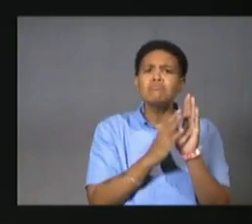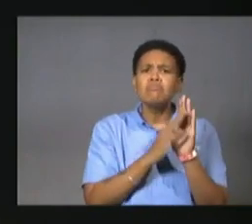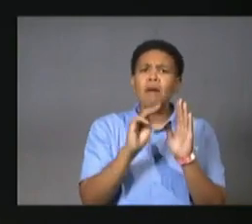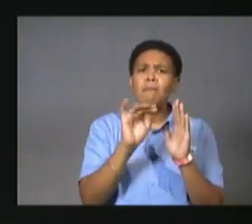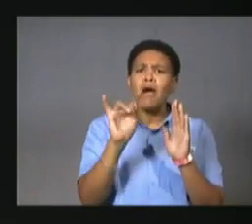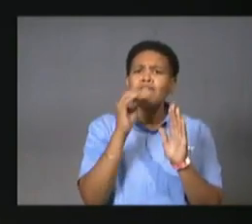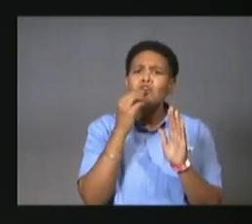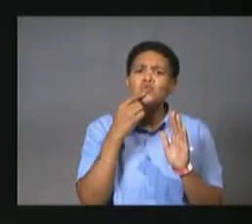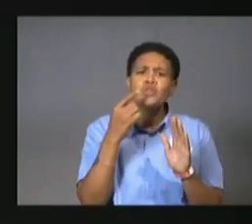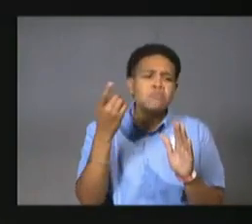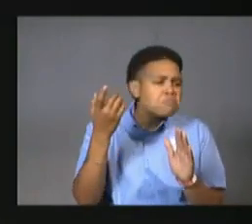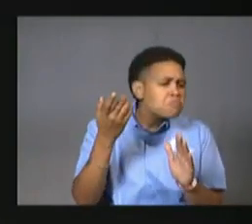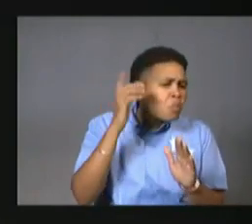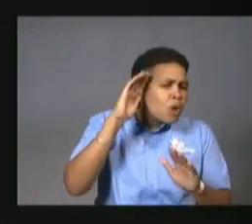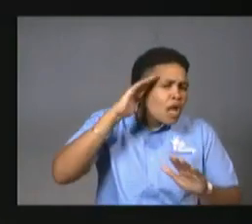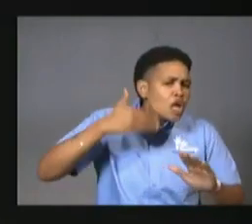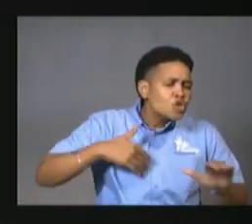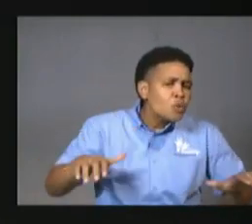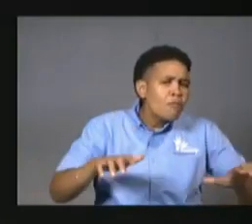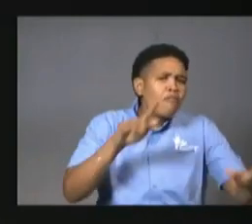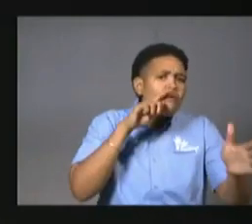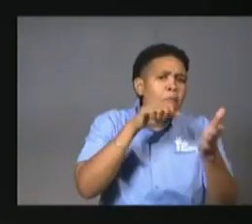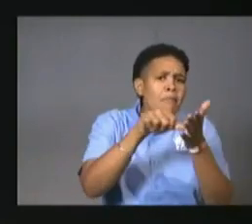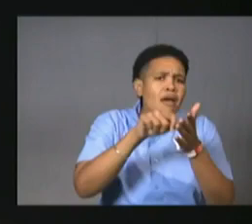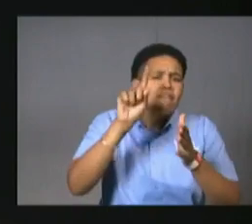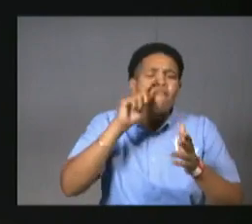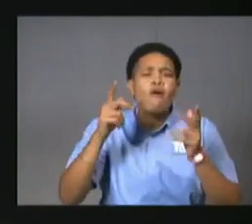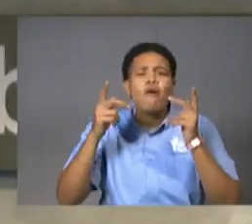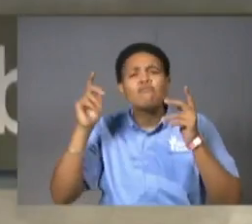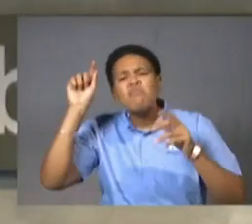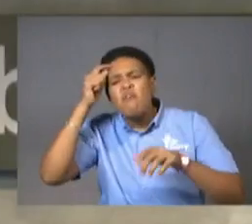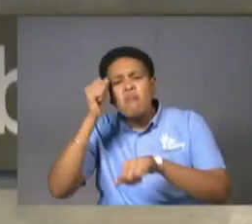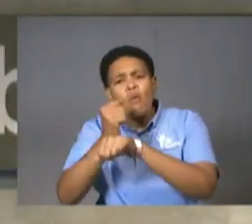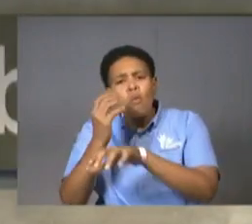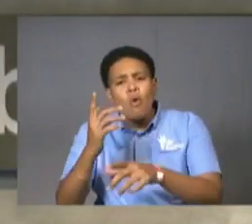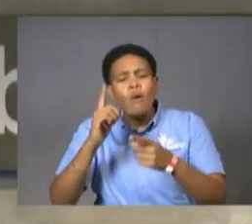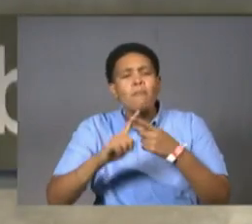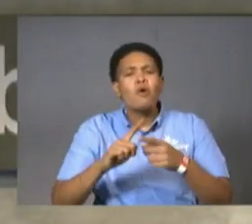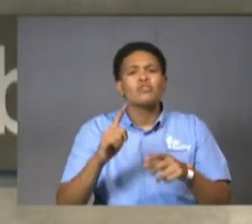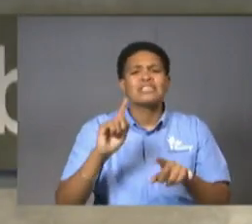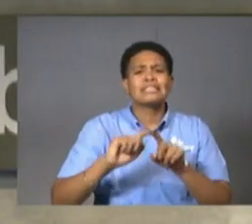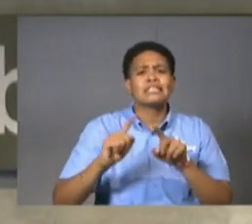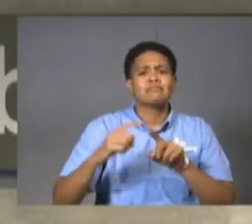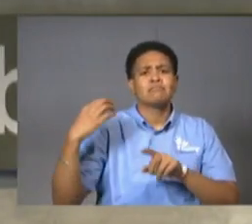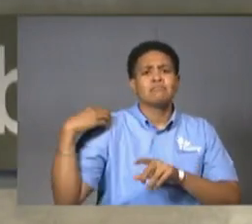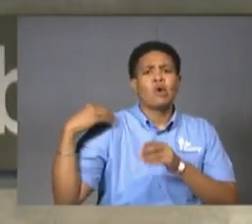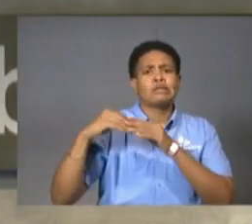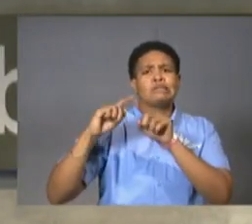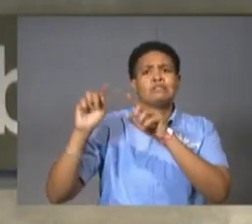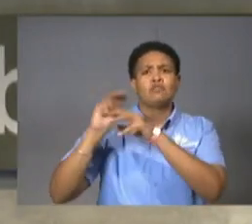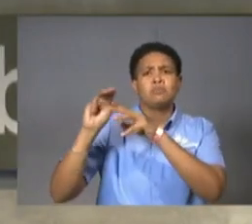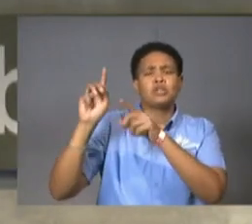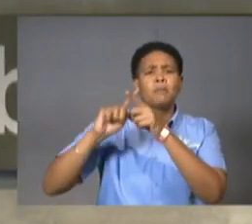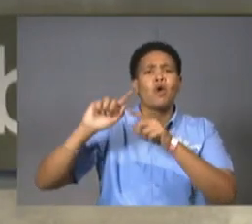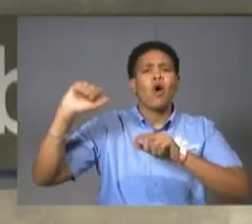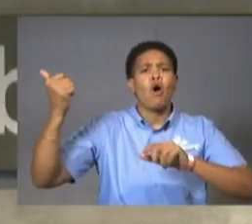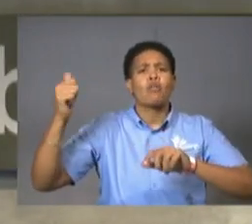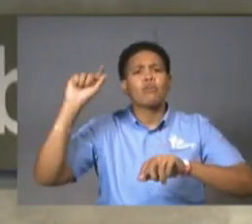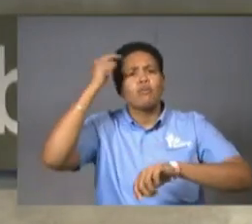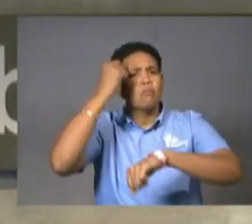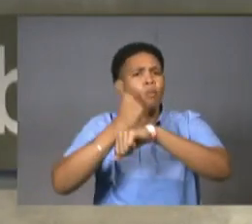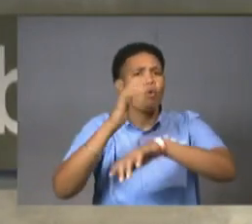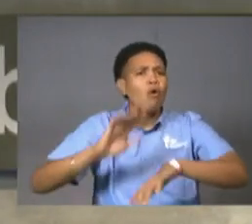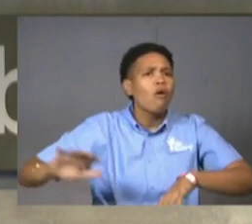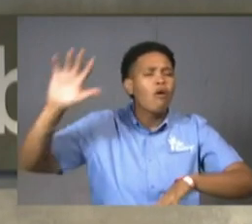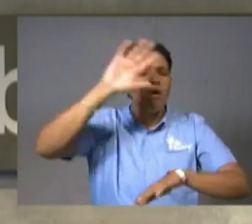performance pay for public sector workers starting with permanent secretaries and other public sector leaders. Now, how will this performance pay work and will